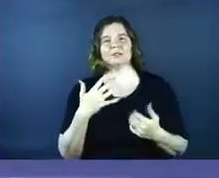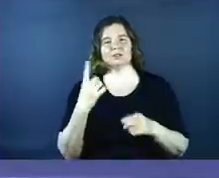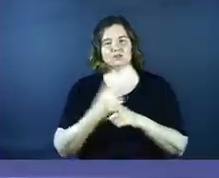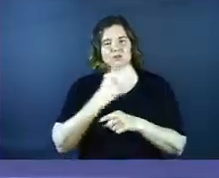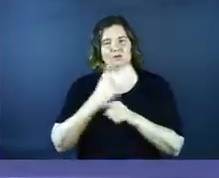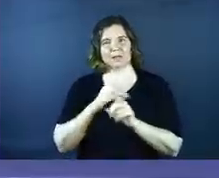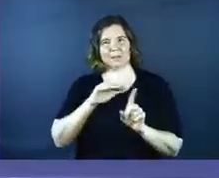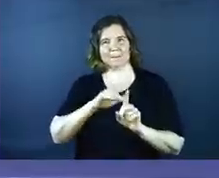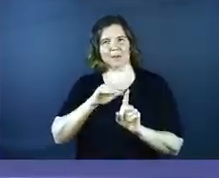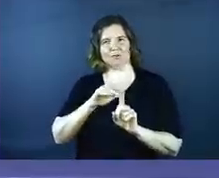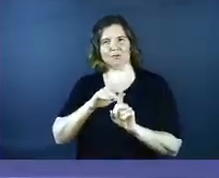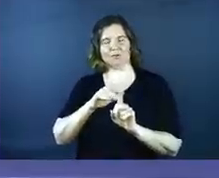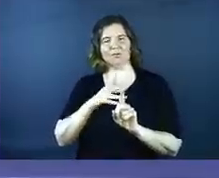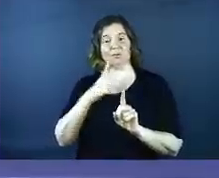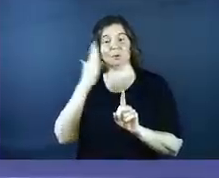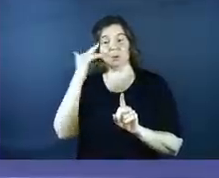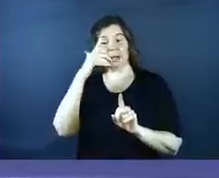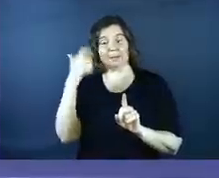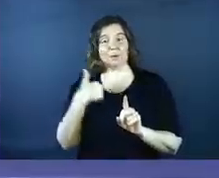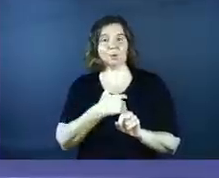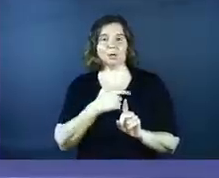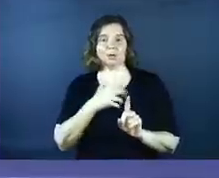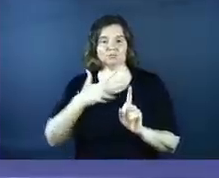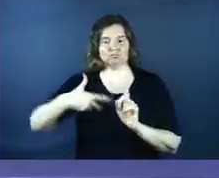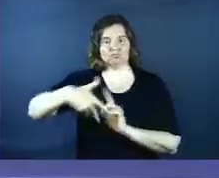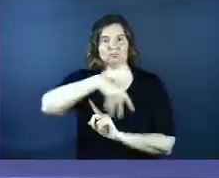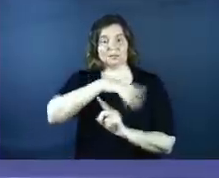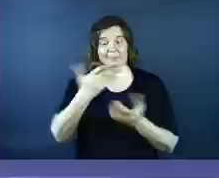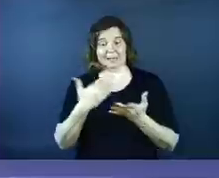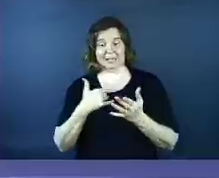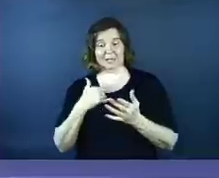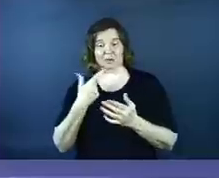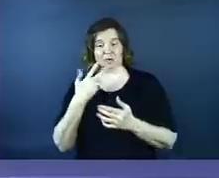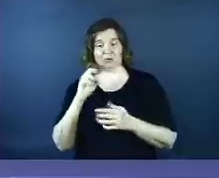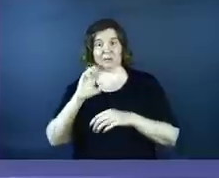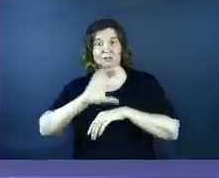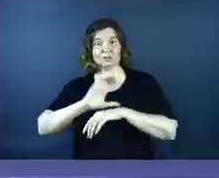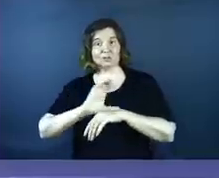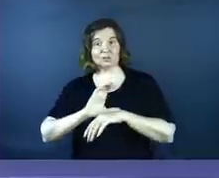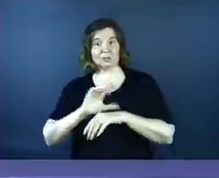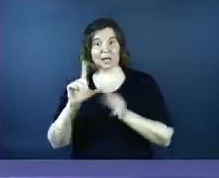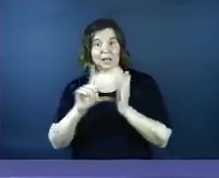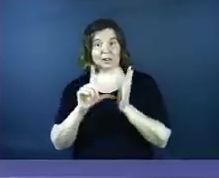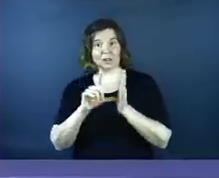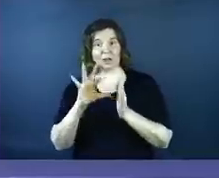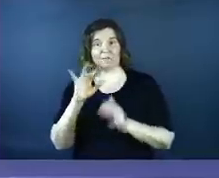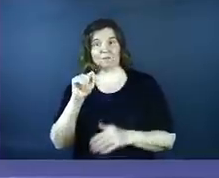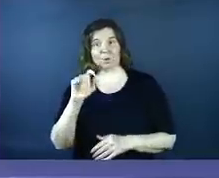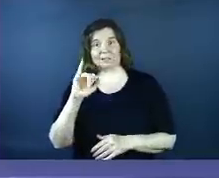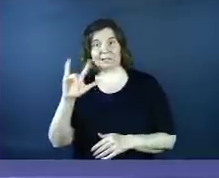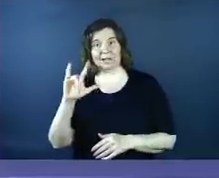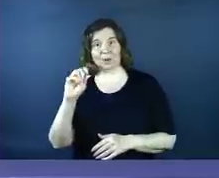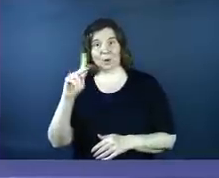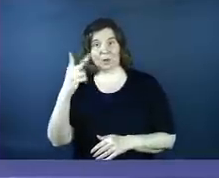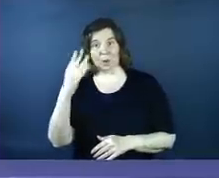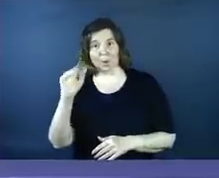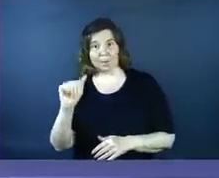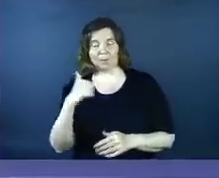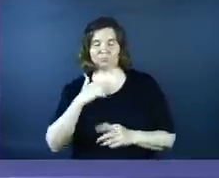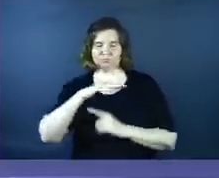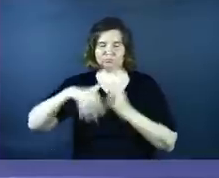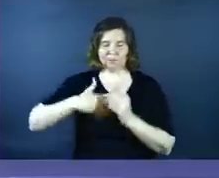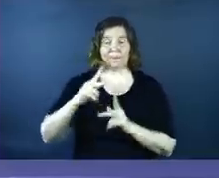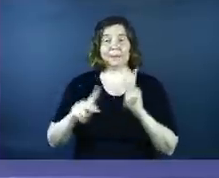regular reminder because we are surrounded, especially here at Grace Fellowship Church in Lawton, Fort Sill, Oklahoma, we are surrounded by people